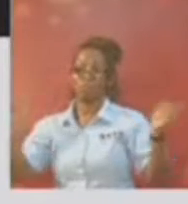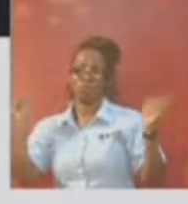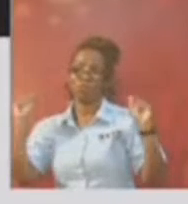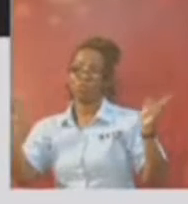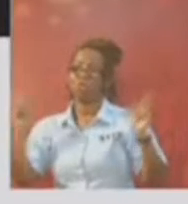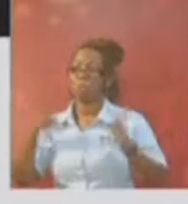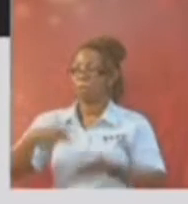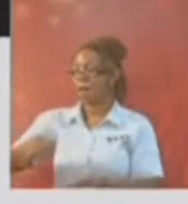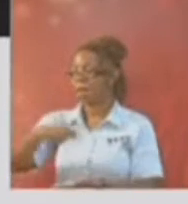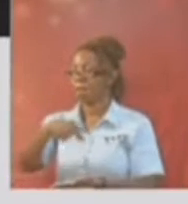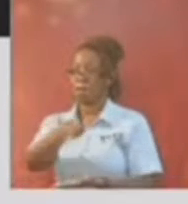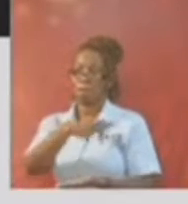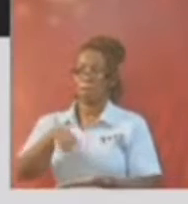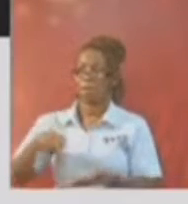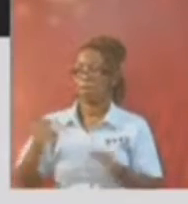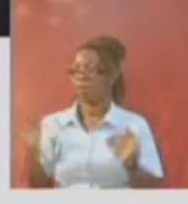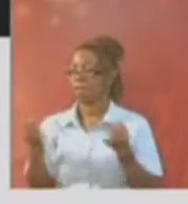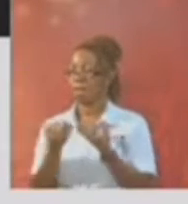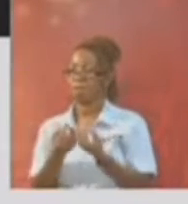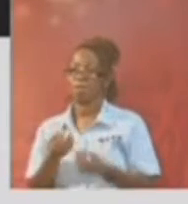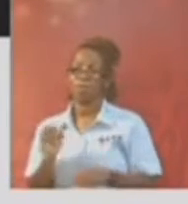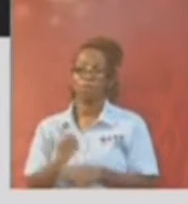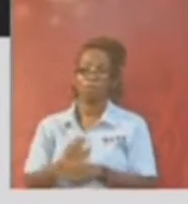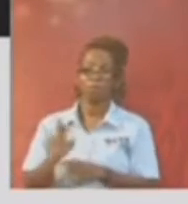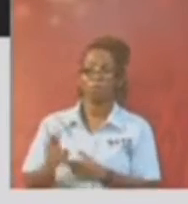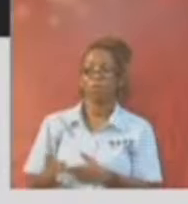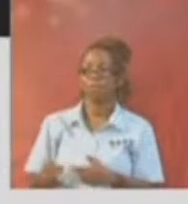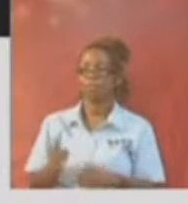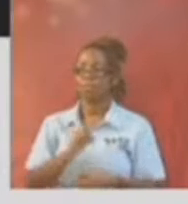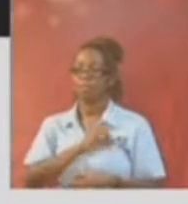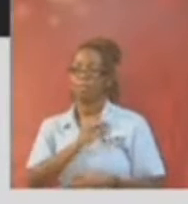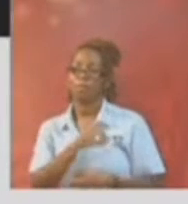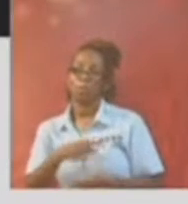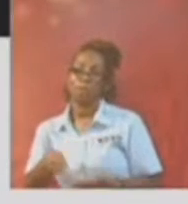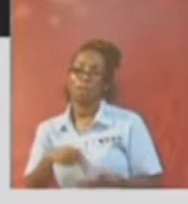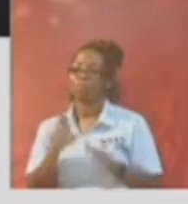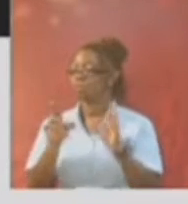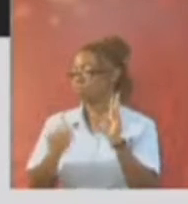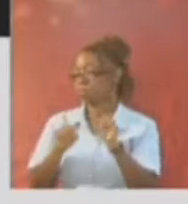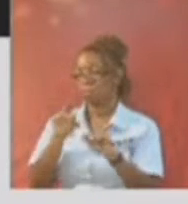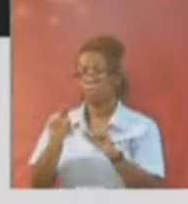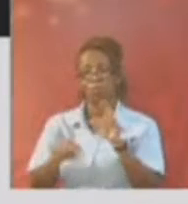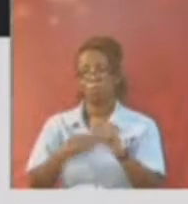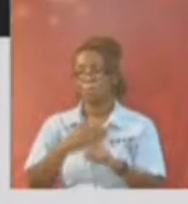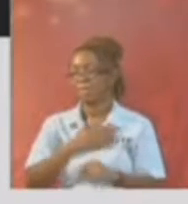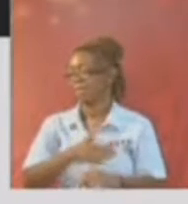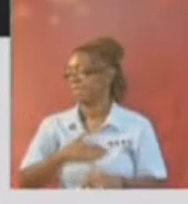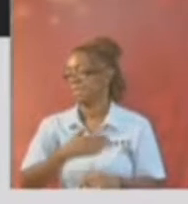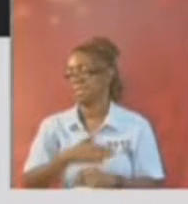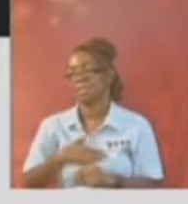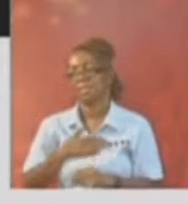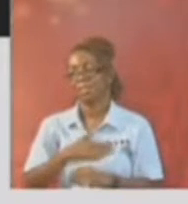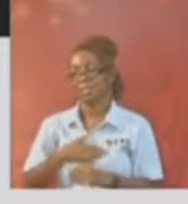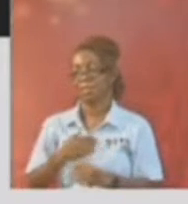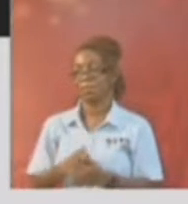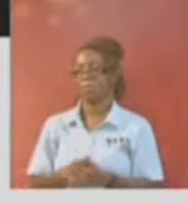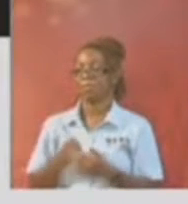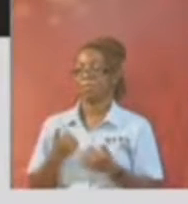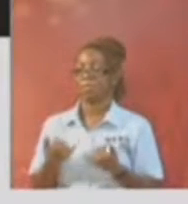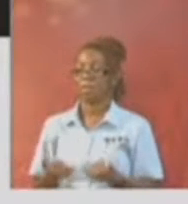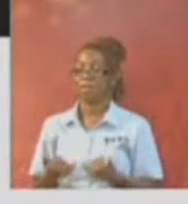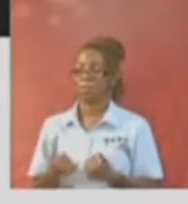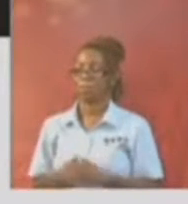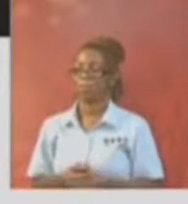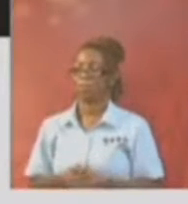such events. Additionally, there is currently no in-house service of alcohol at bars and restaurants. It is